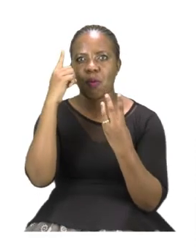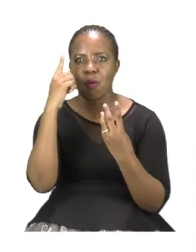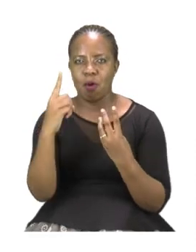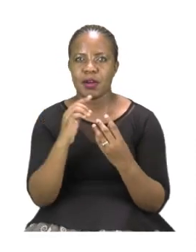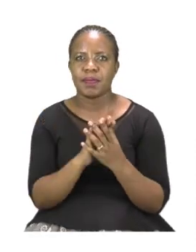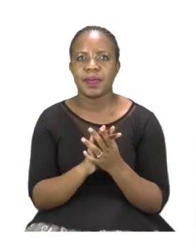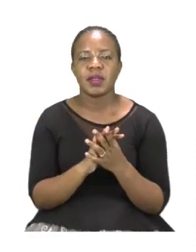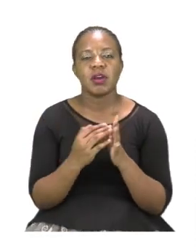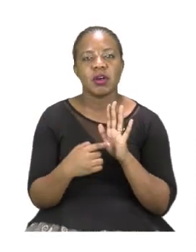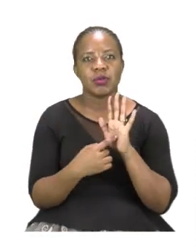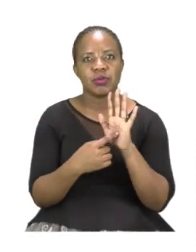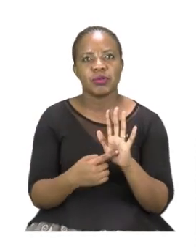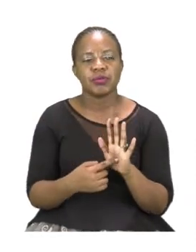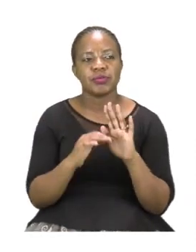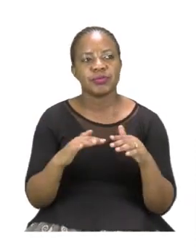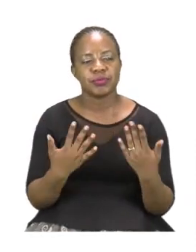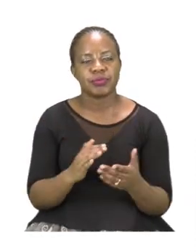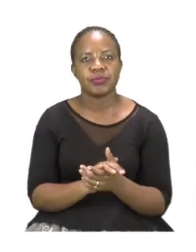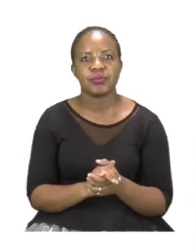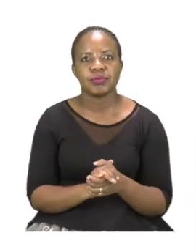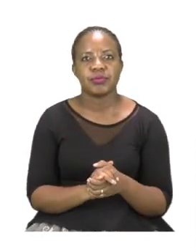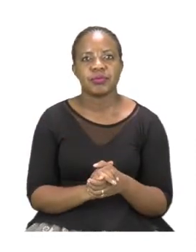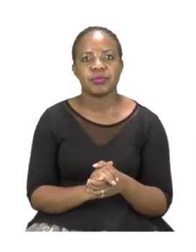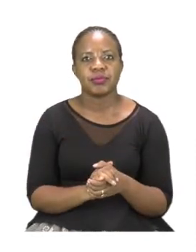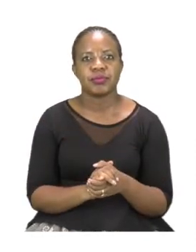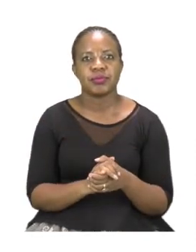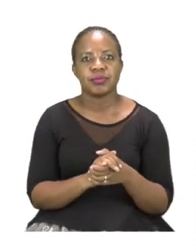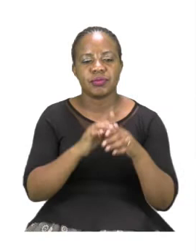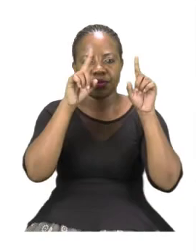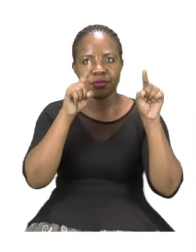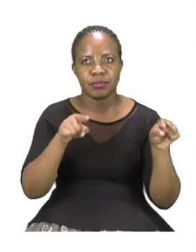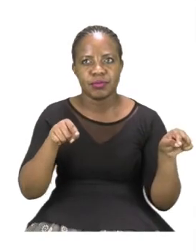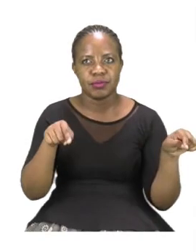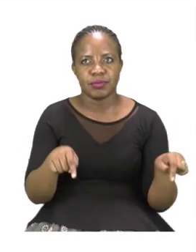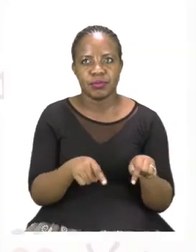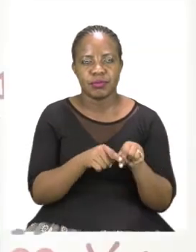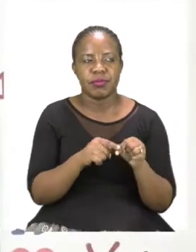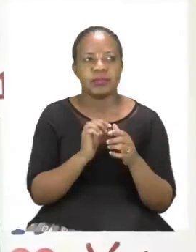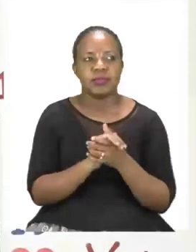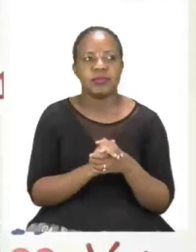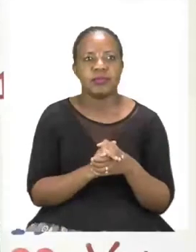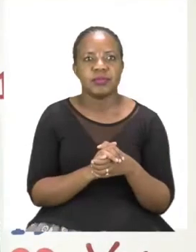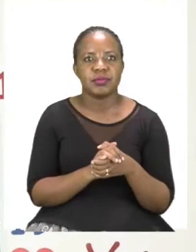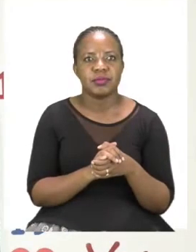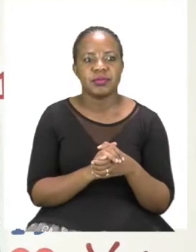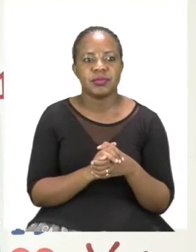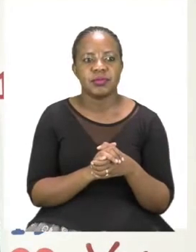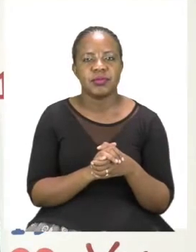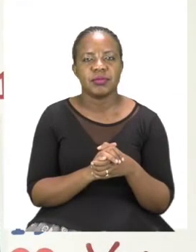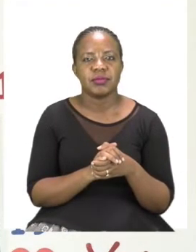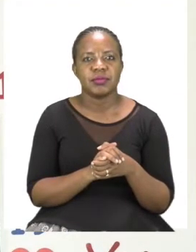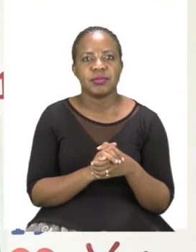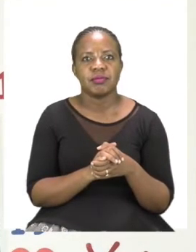did that. Let us take a good look at the board. Now, on the board,